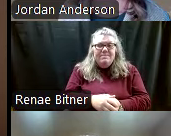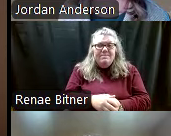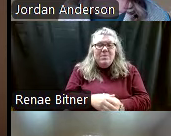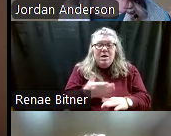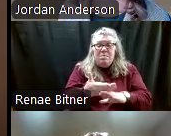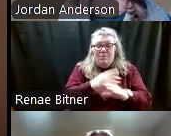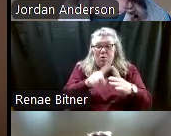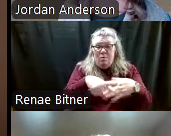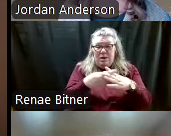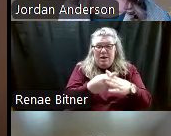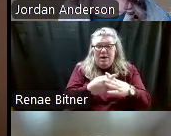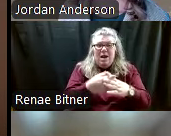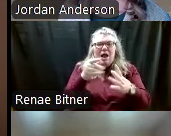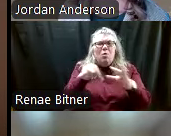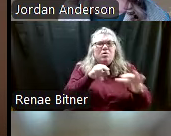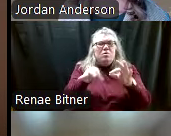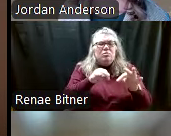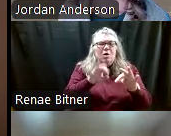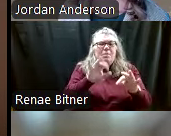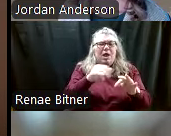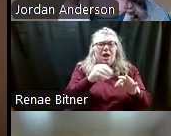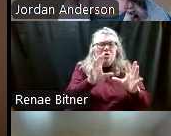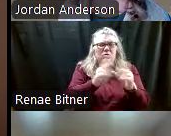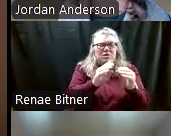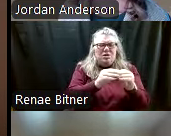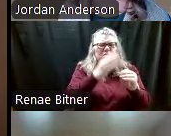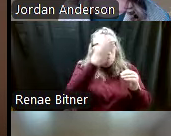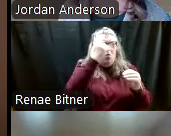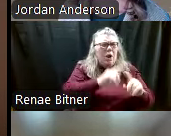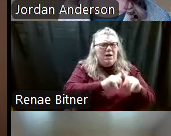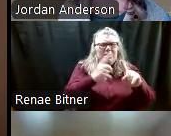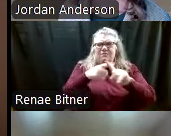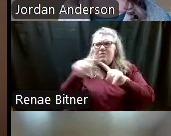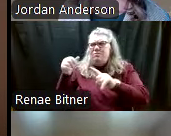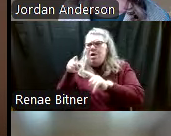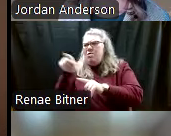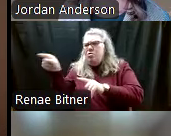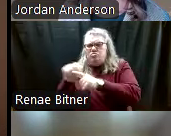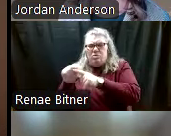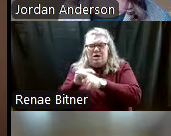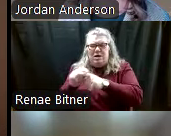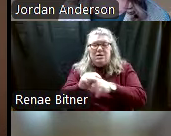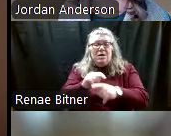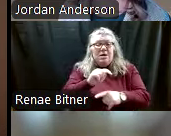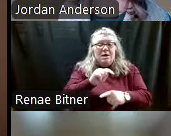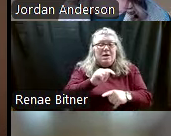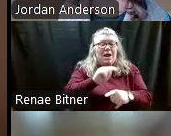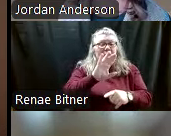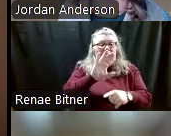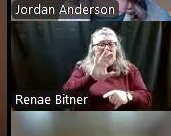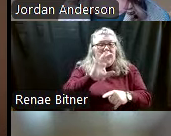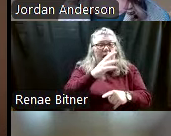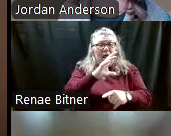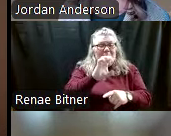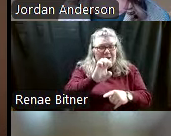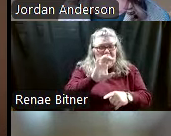Before we begin, I want to describe an ECHO session and what sets it apart from other trainings. In essence, ECHO sessions